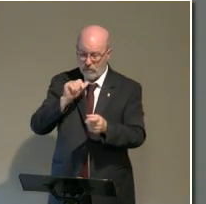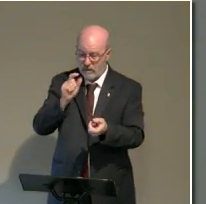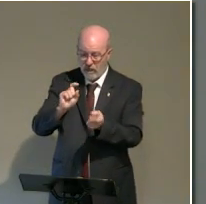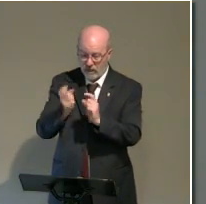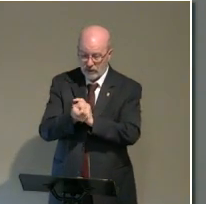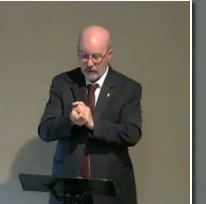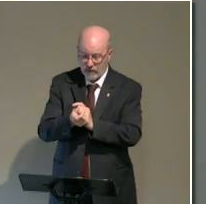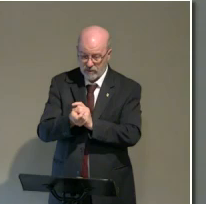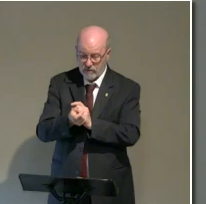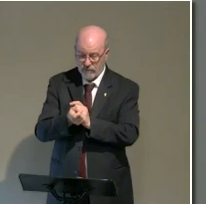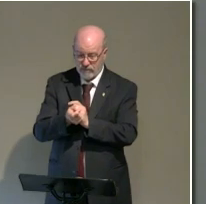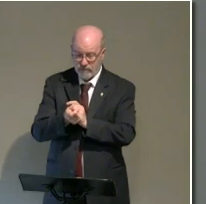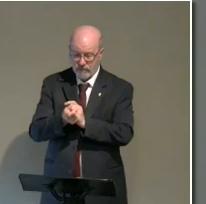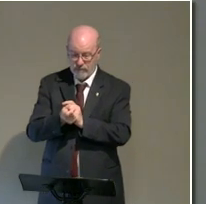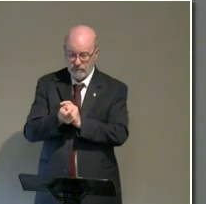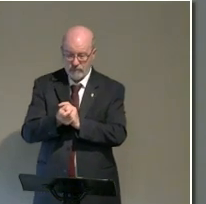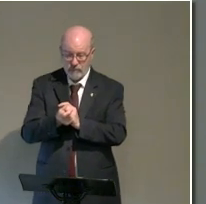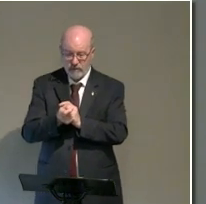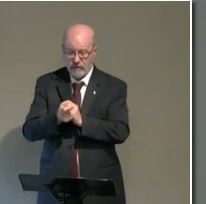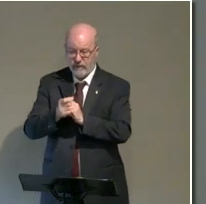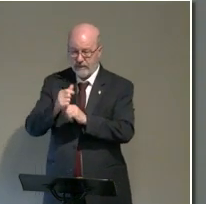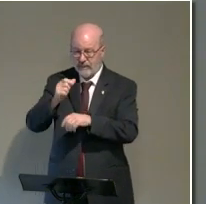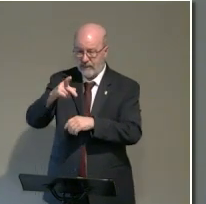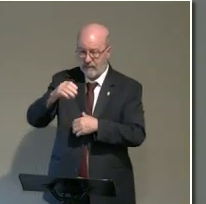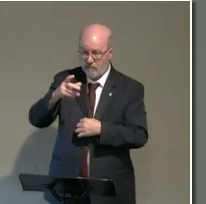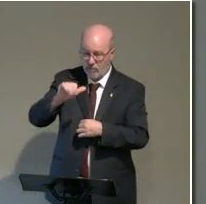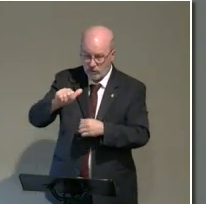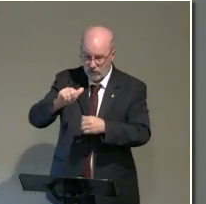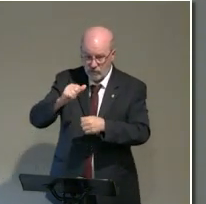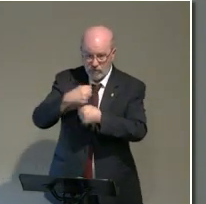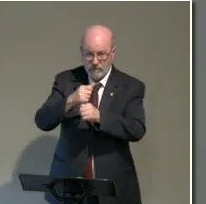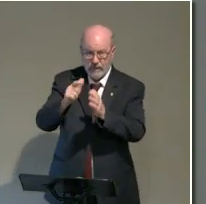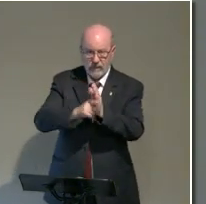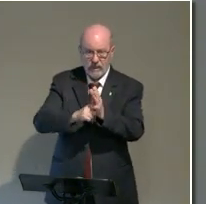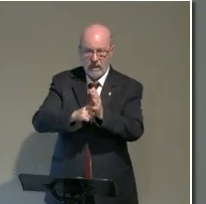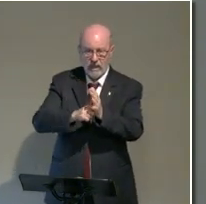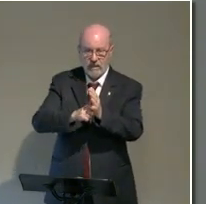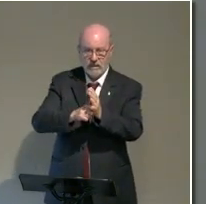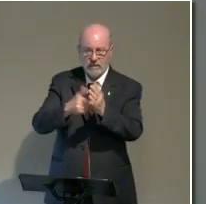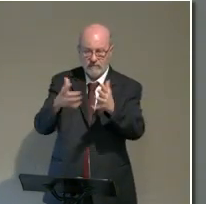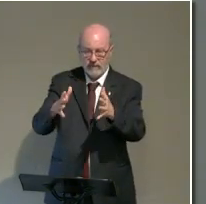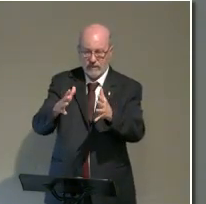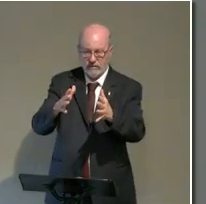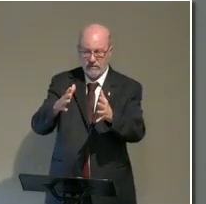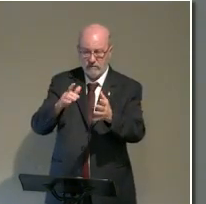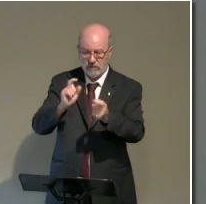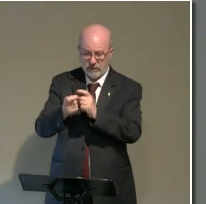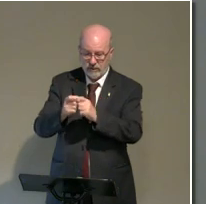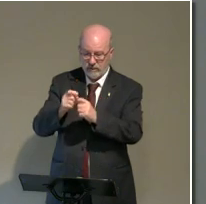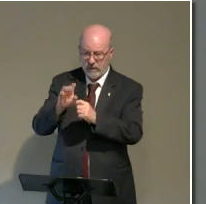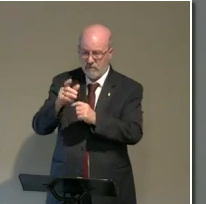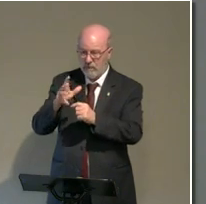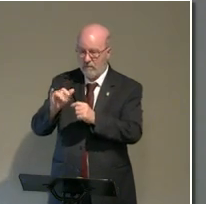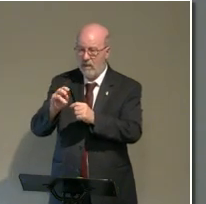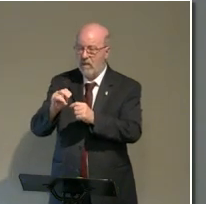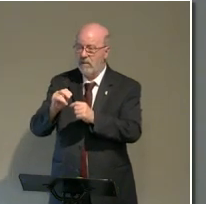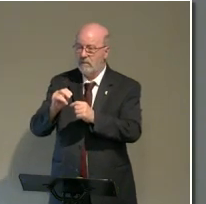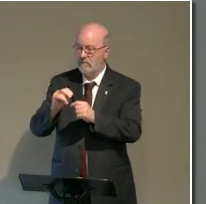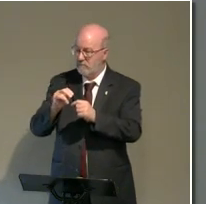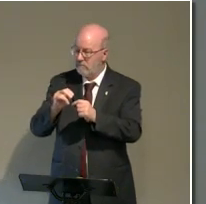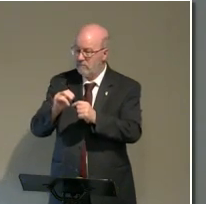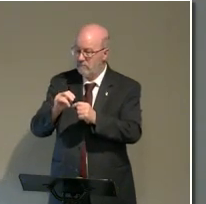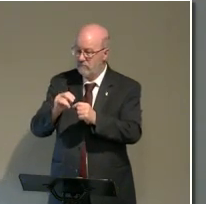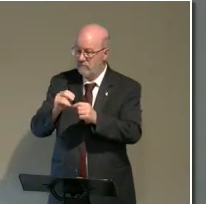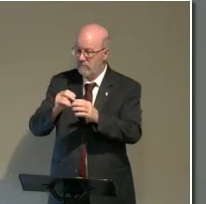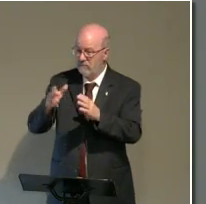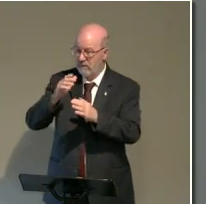if not. In Persia, once you make the law, it's done. You cannot change it. In Babylon, it was different. Nebuchadnezzar was above the law.